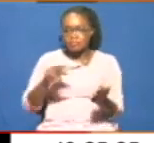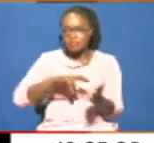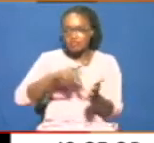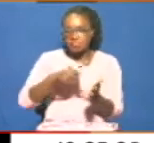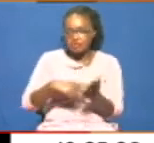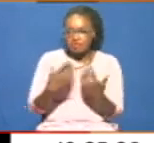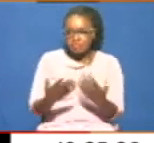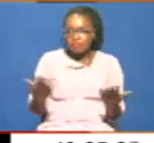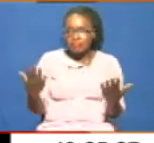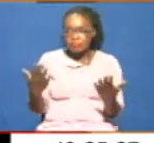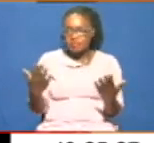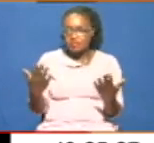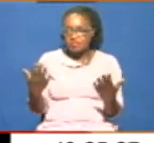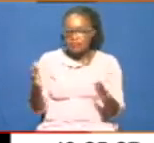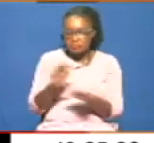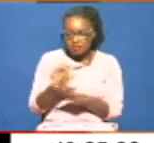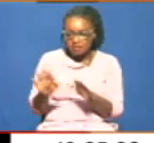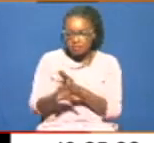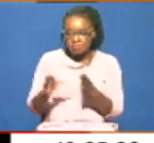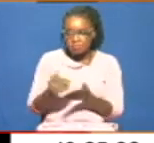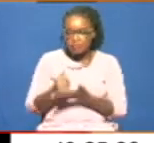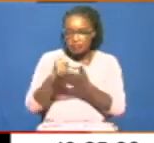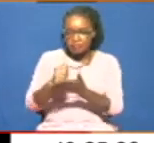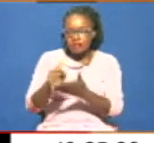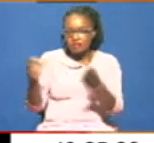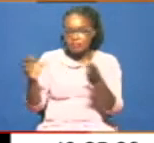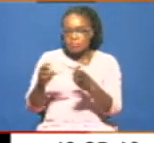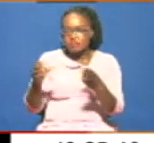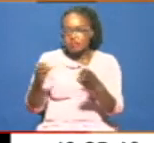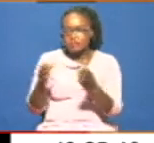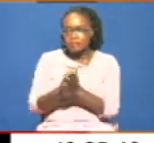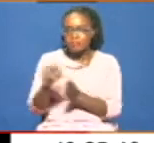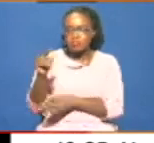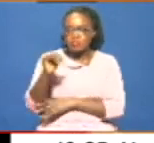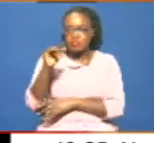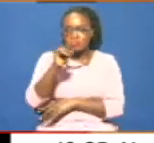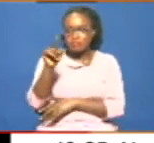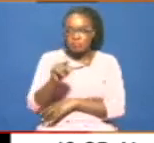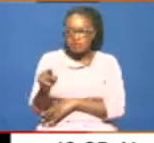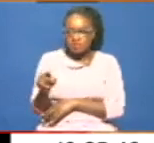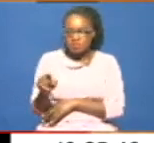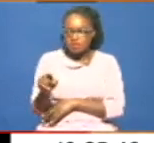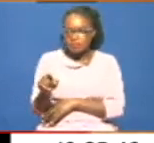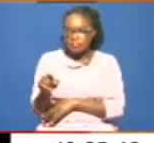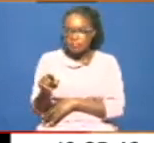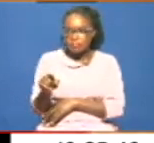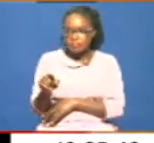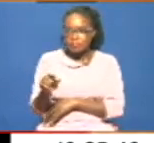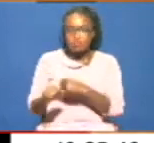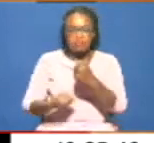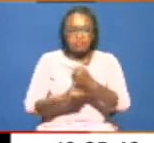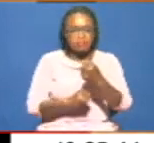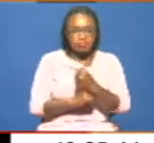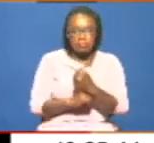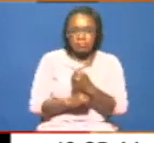papers and all that for helping communities. We have people like the GIZ that have been very supportive of that, of